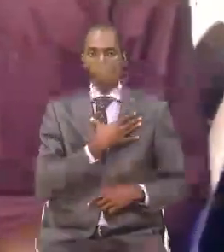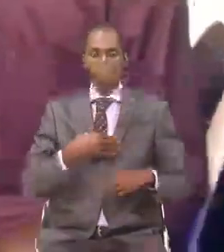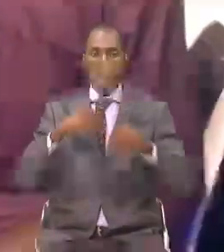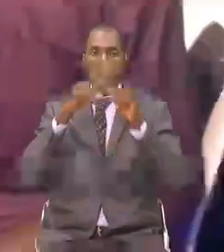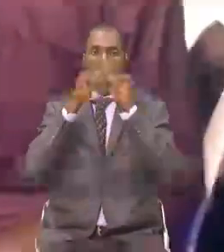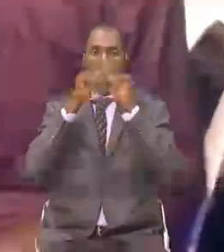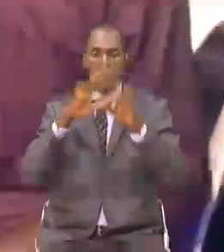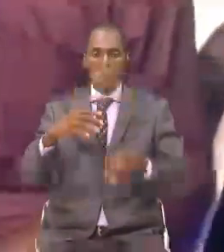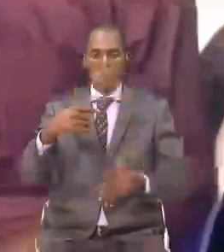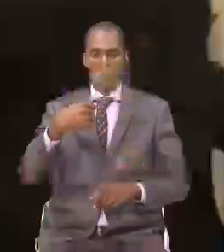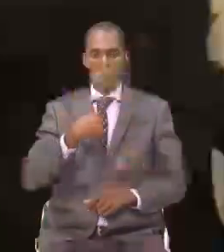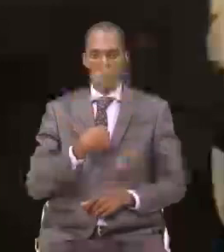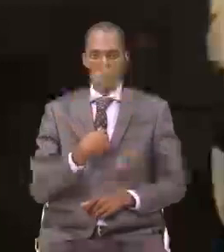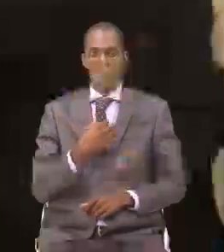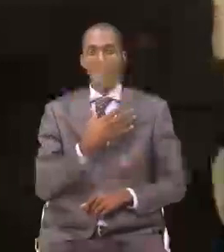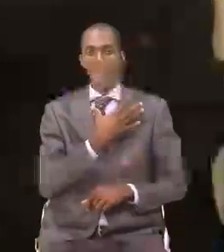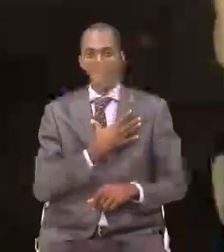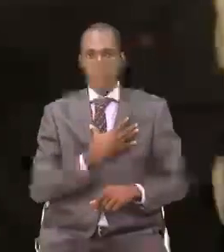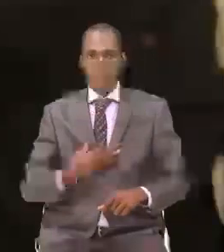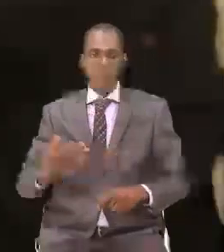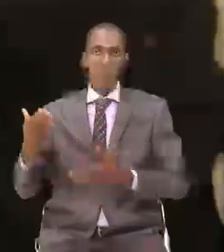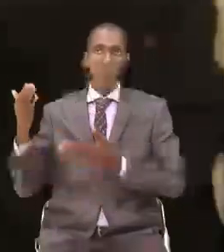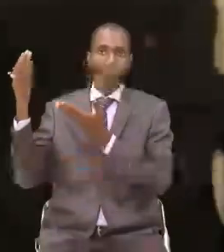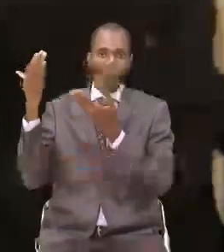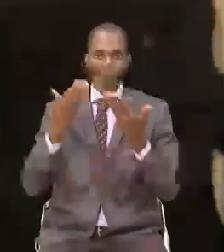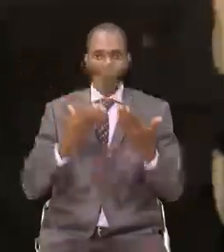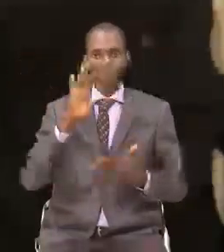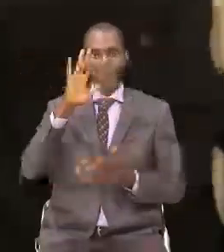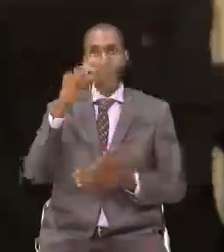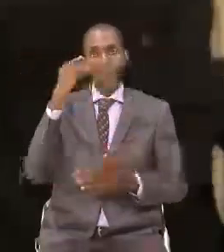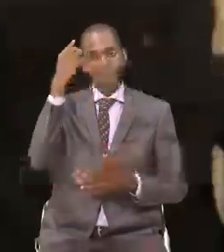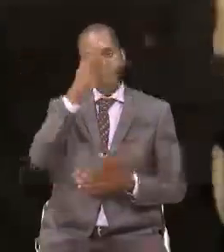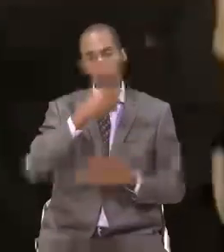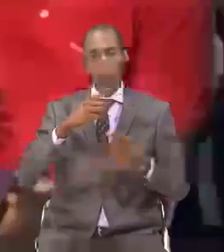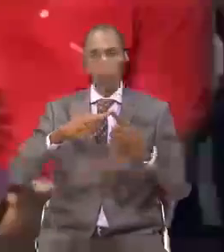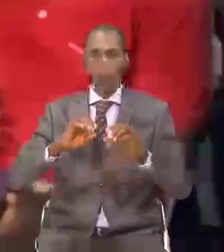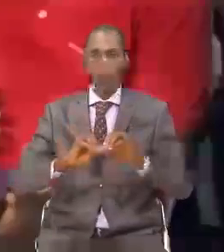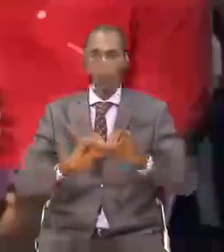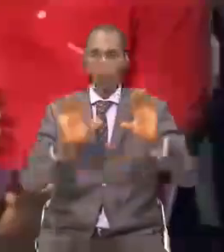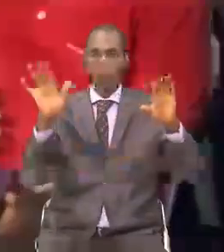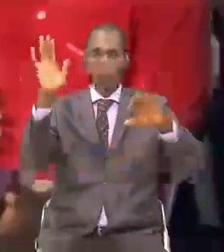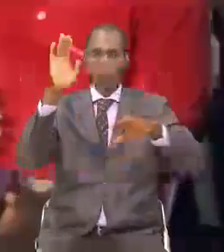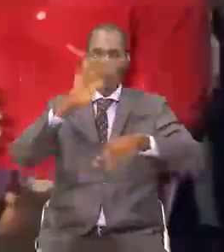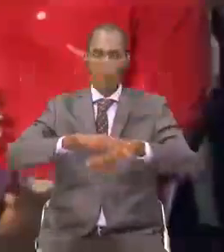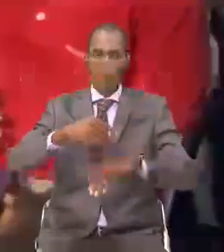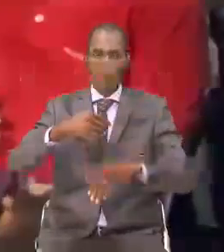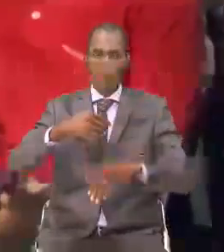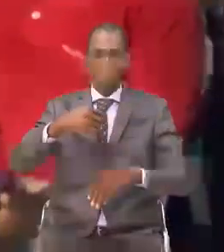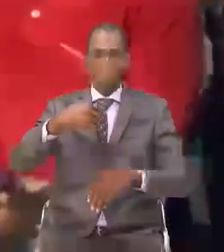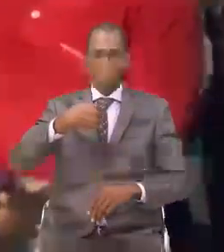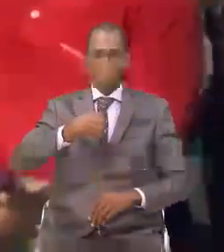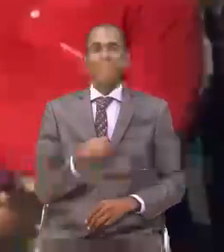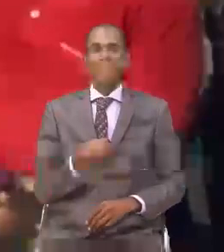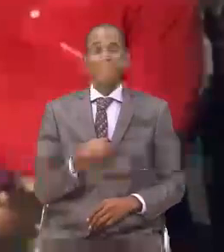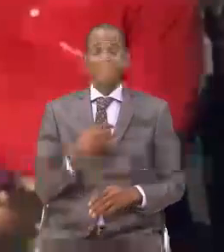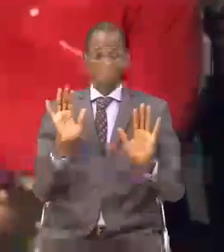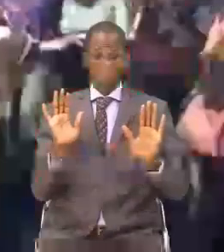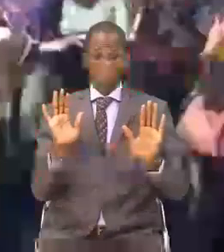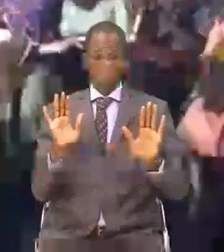And bless me. And cause your face to shine upon me.